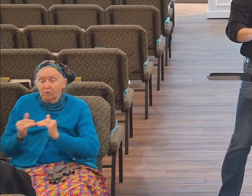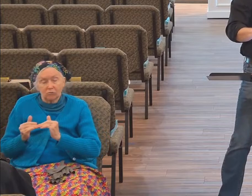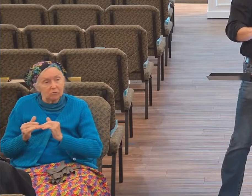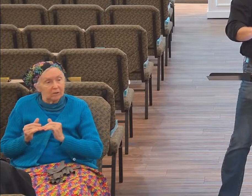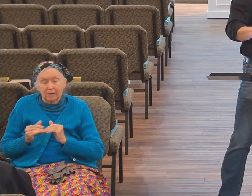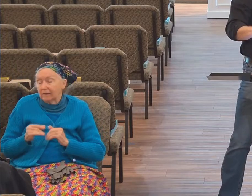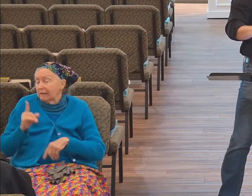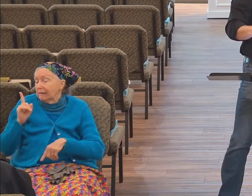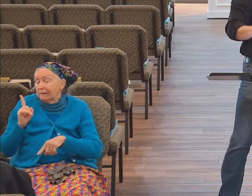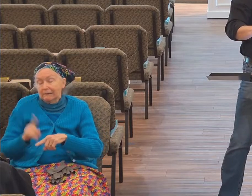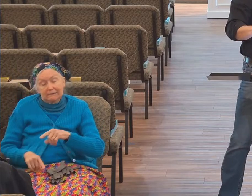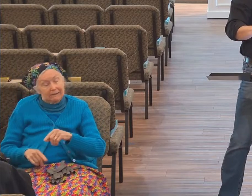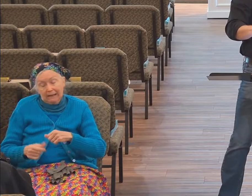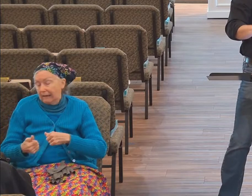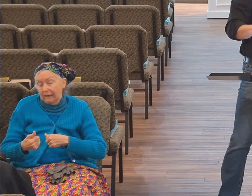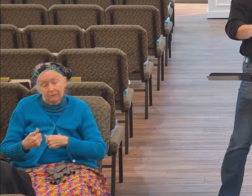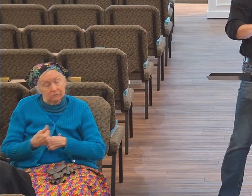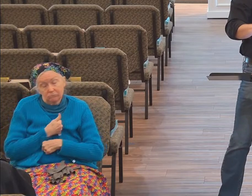accusation